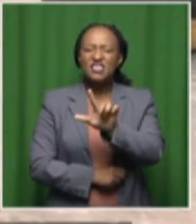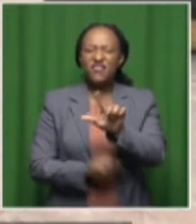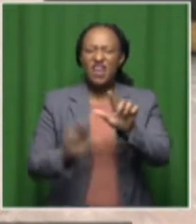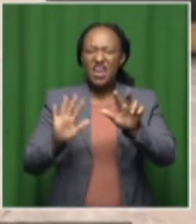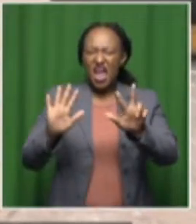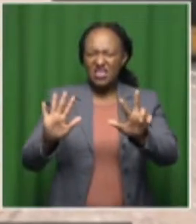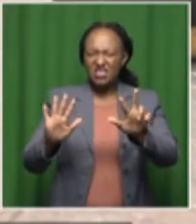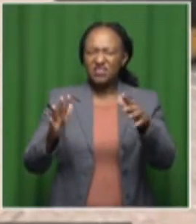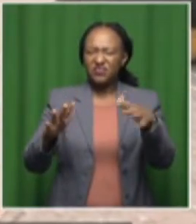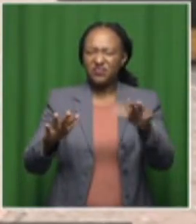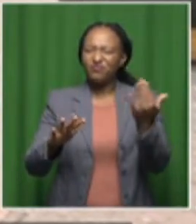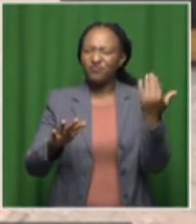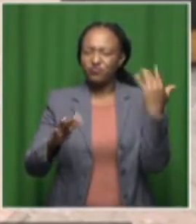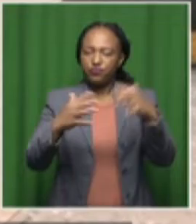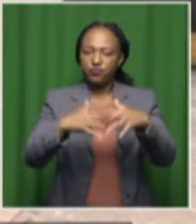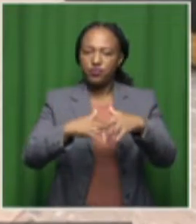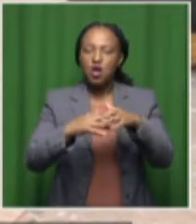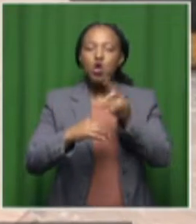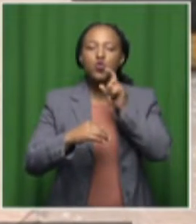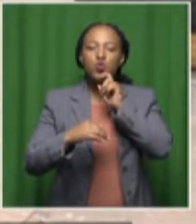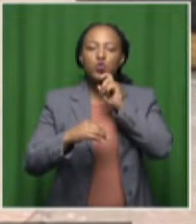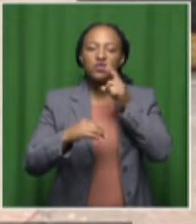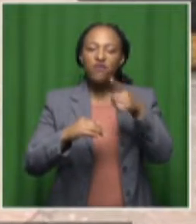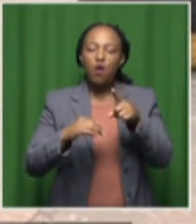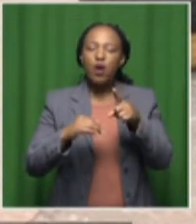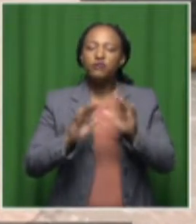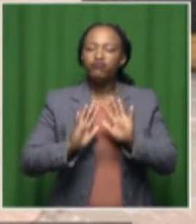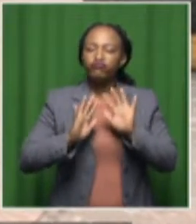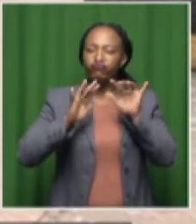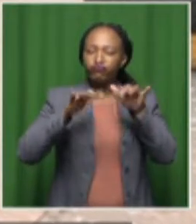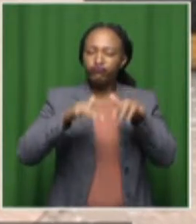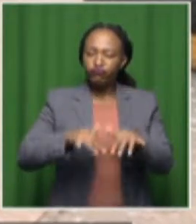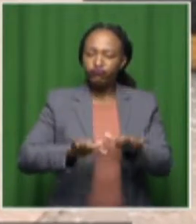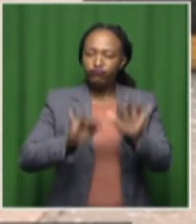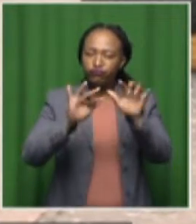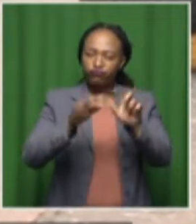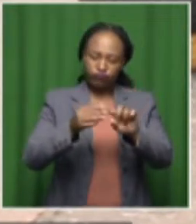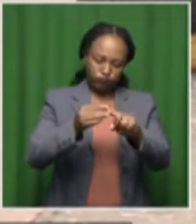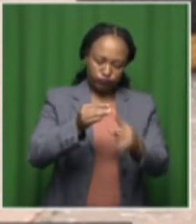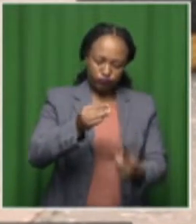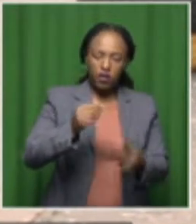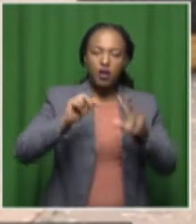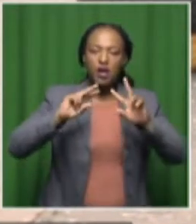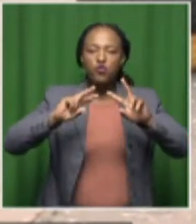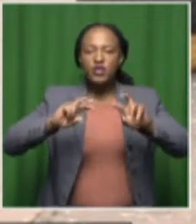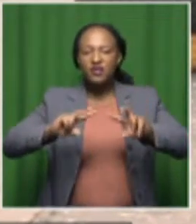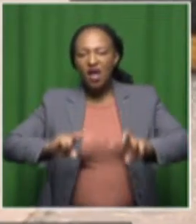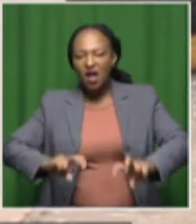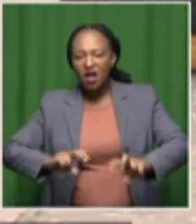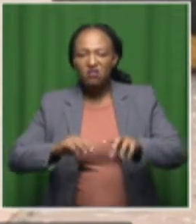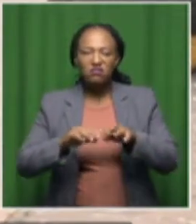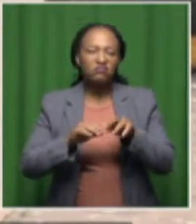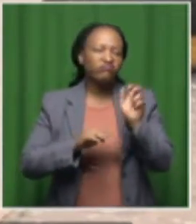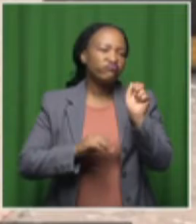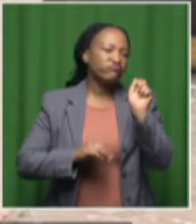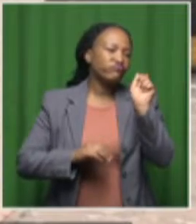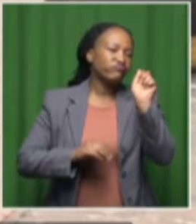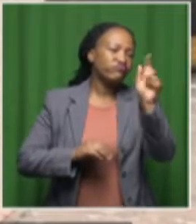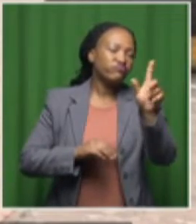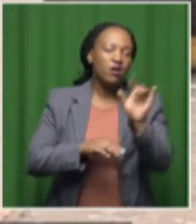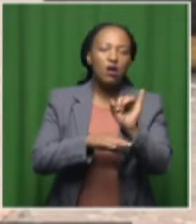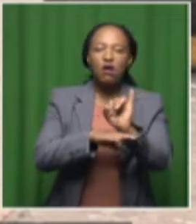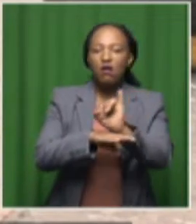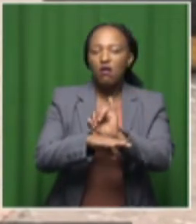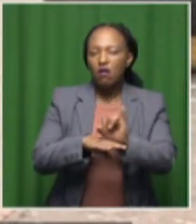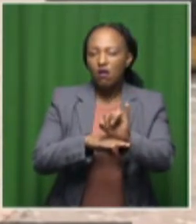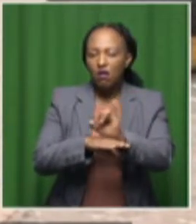years used as South Africa's polar research as well as supply vessel, of course, taking trips to as far as Gough Island